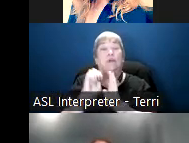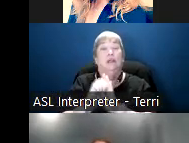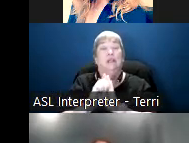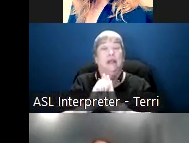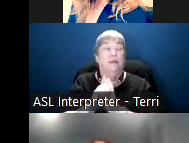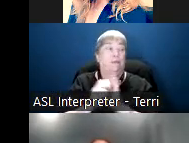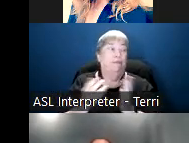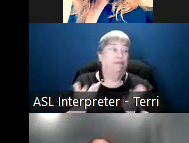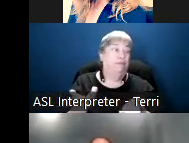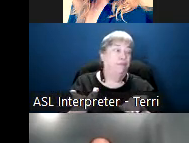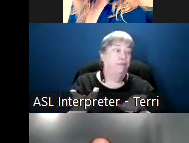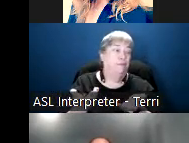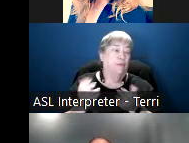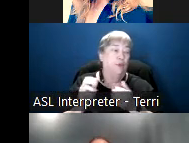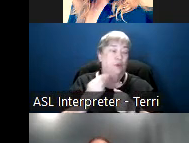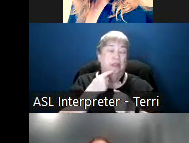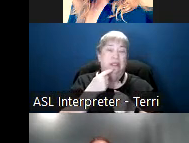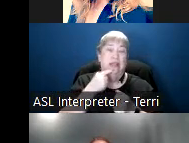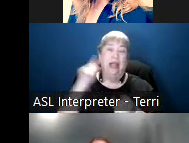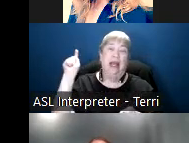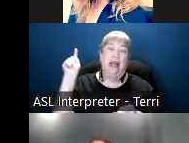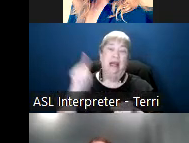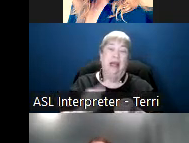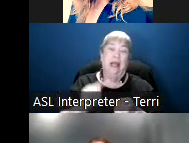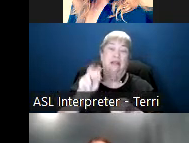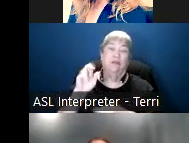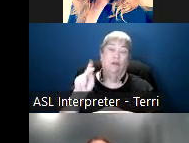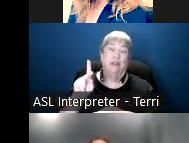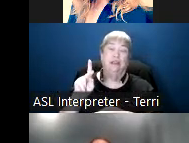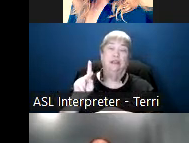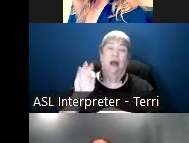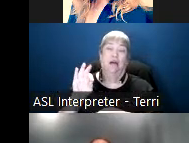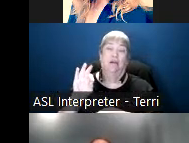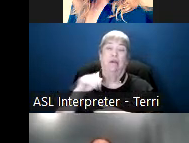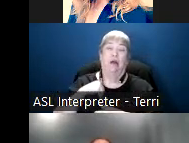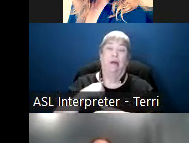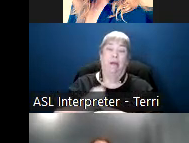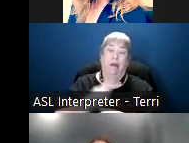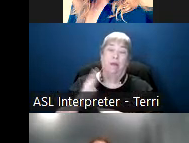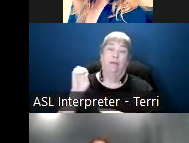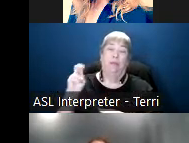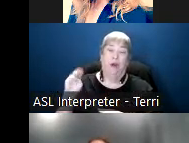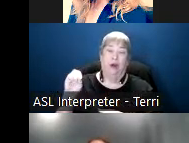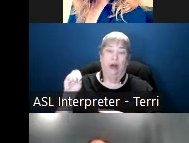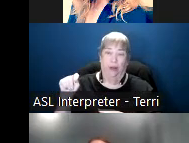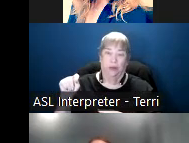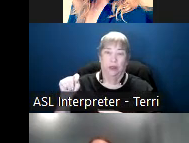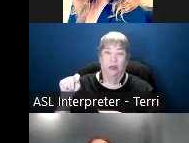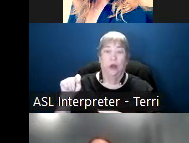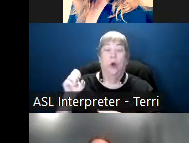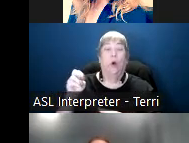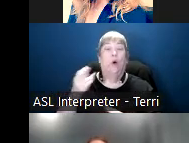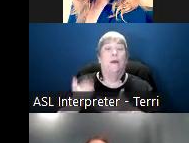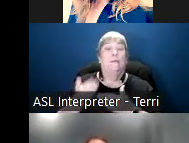be to reduce the risk of burnout or compassion fatigue. Or maybe your goal is to